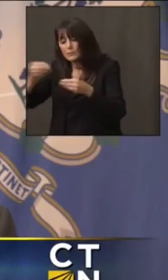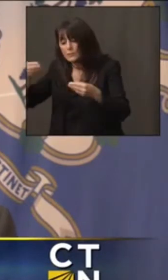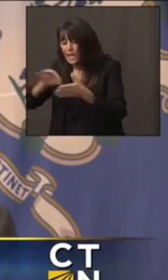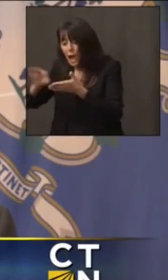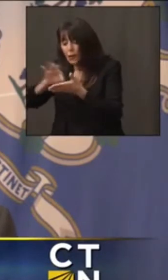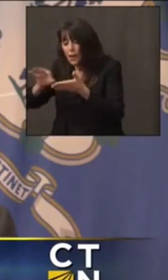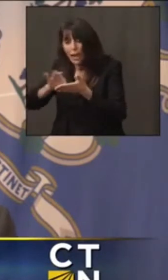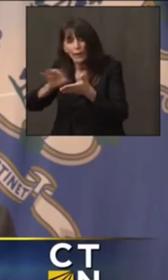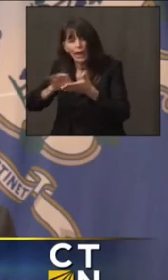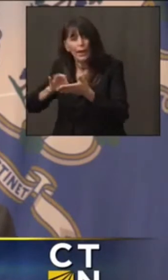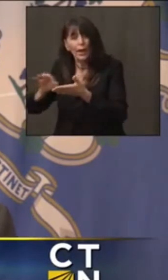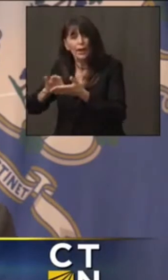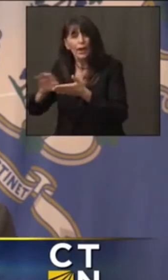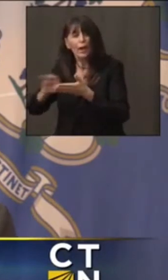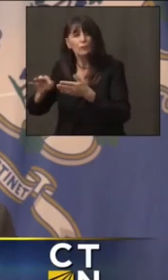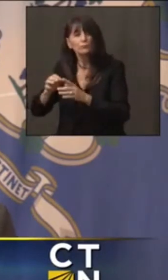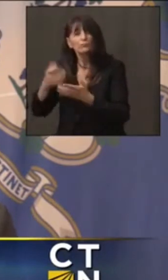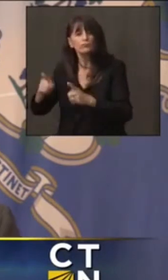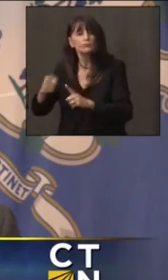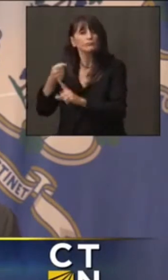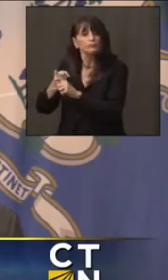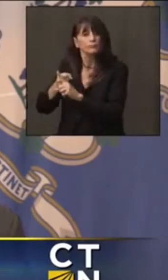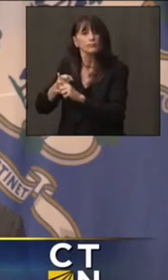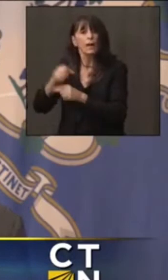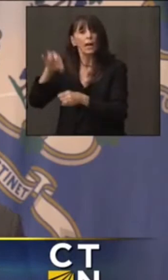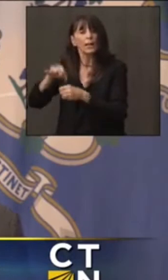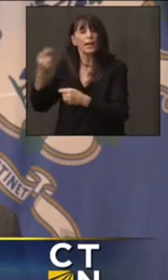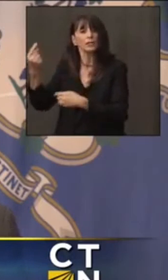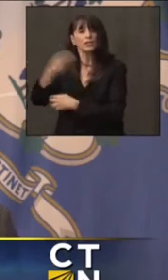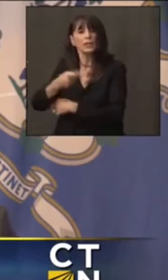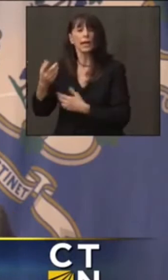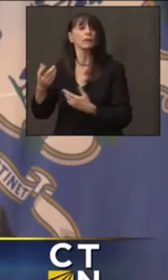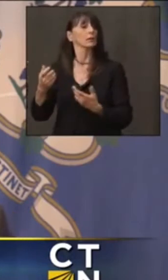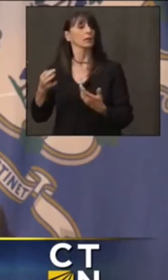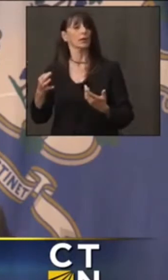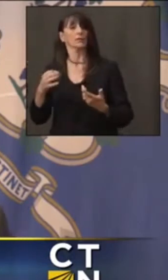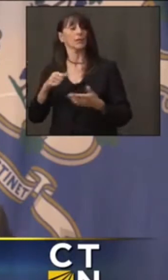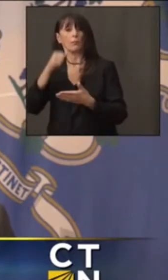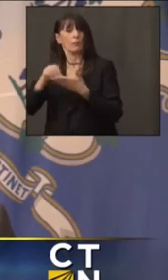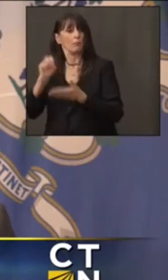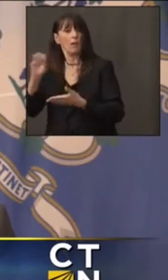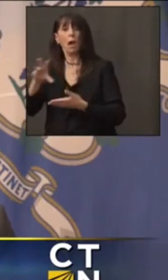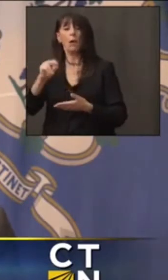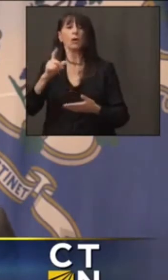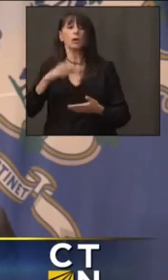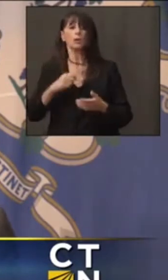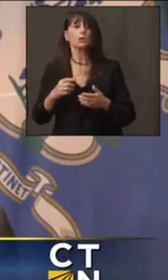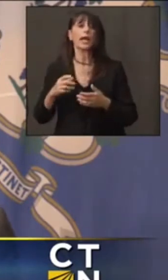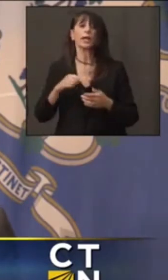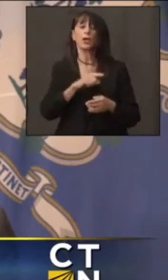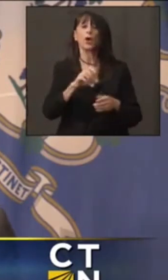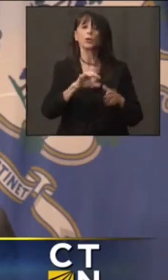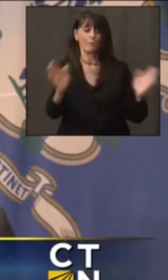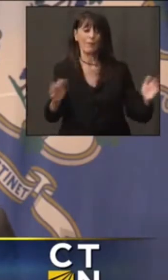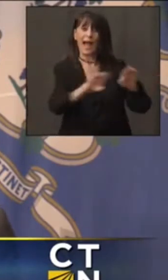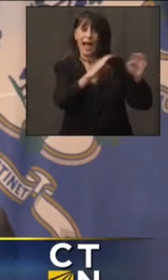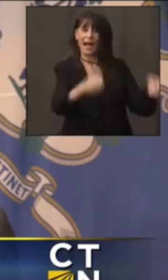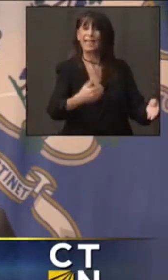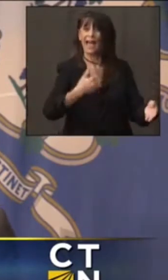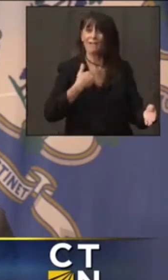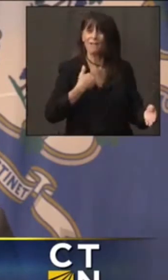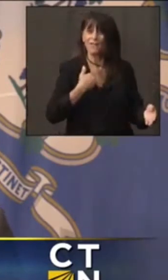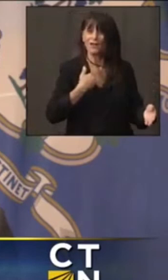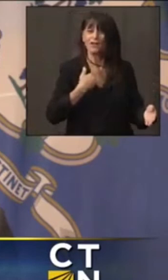on Election Day. Anybody has an absentee can drop it at one of hundreds of electoral drop boxes around the state.